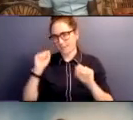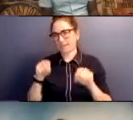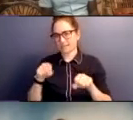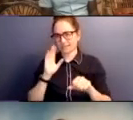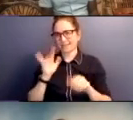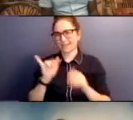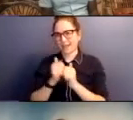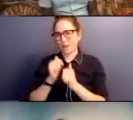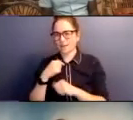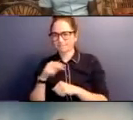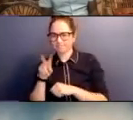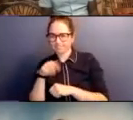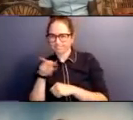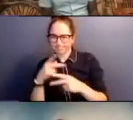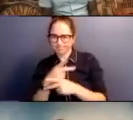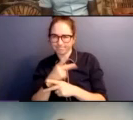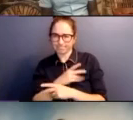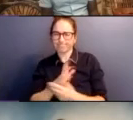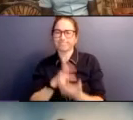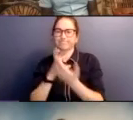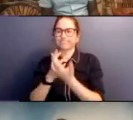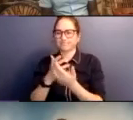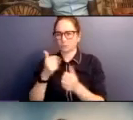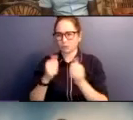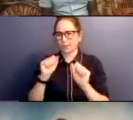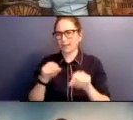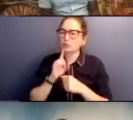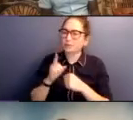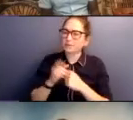I decide what instrument they can play.